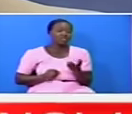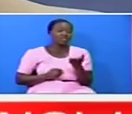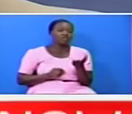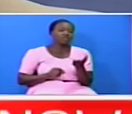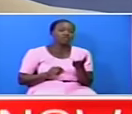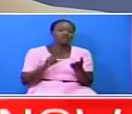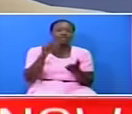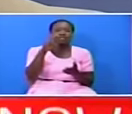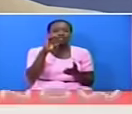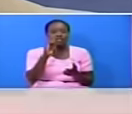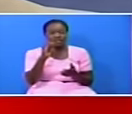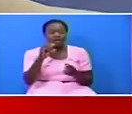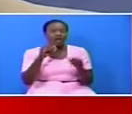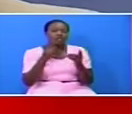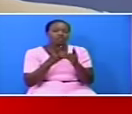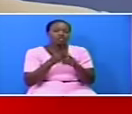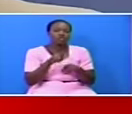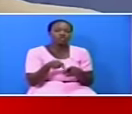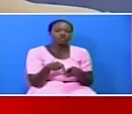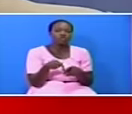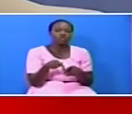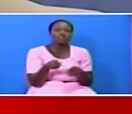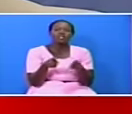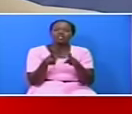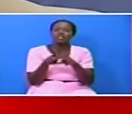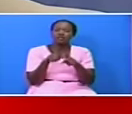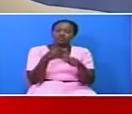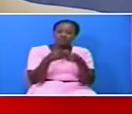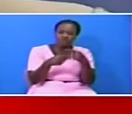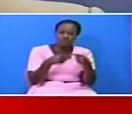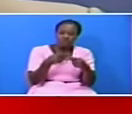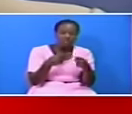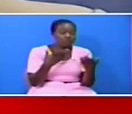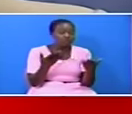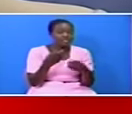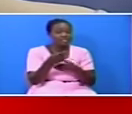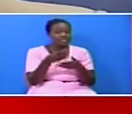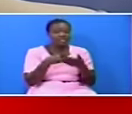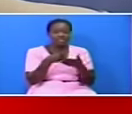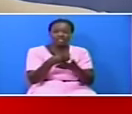this NEC meeting today exhaustively discussed about